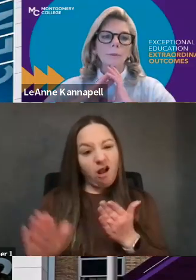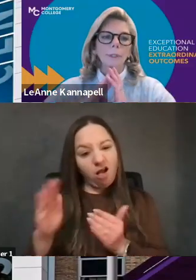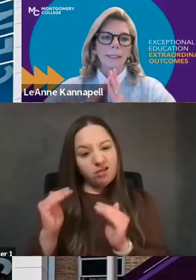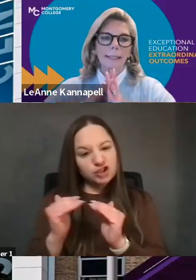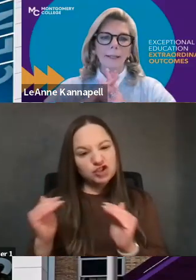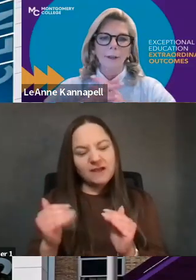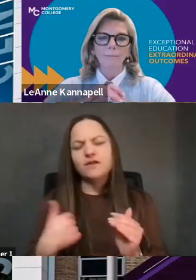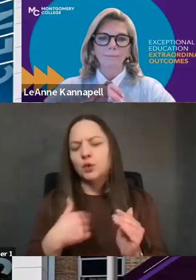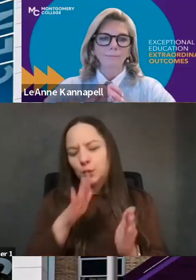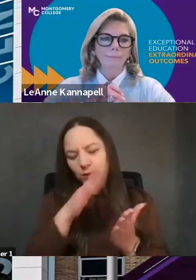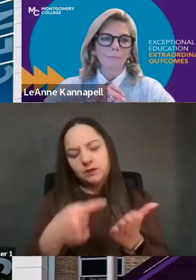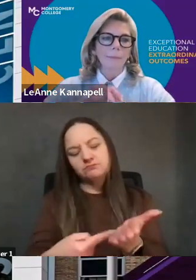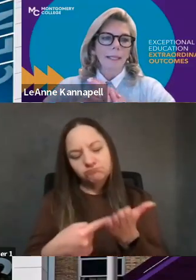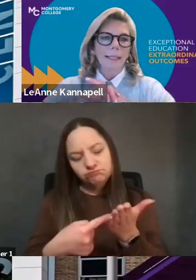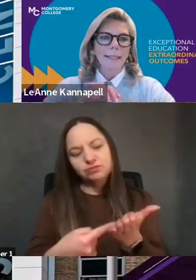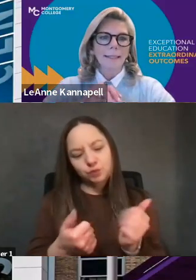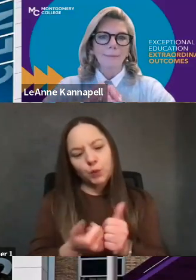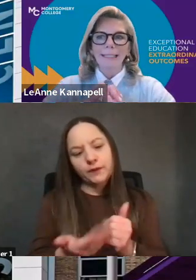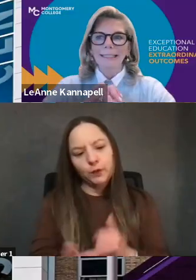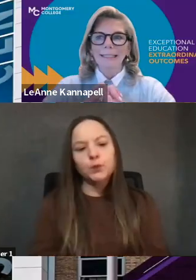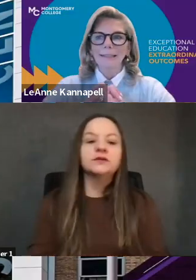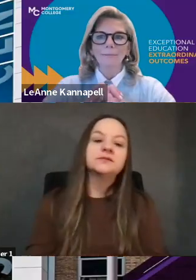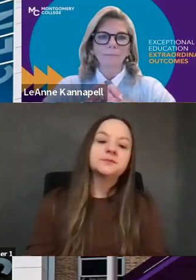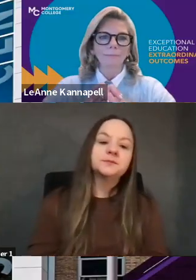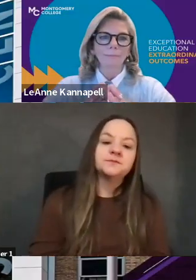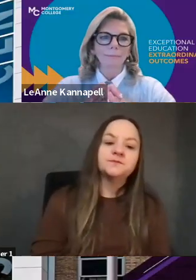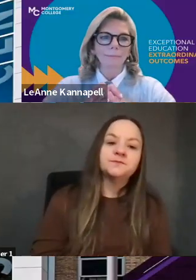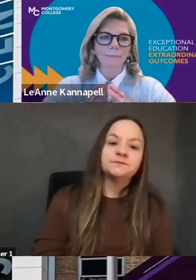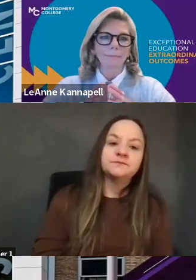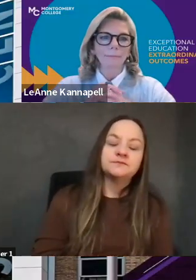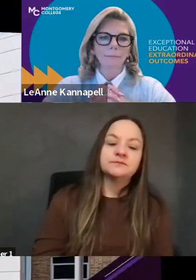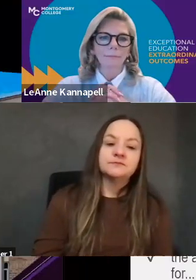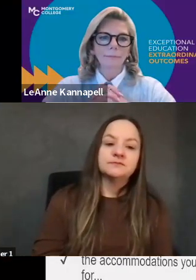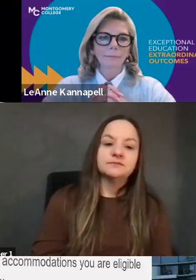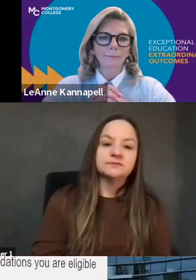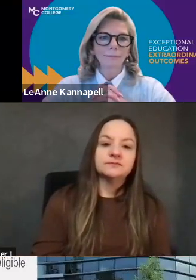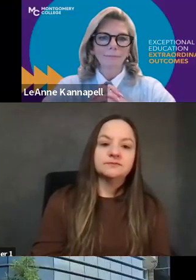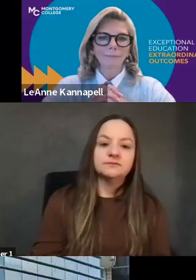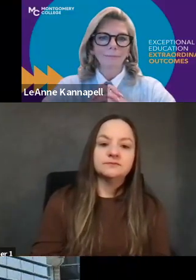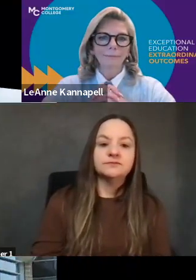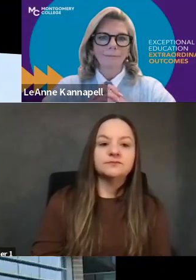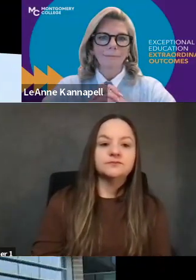we really will hit that hard. Next slide, please.